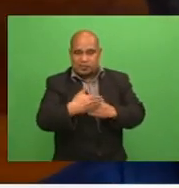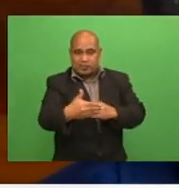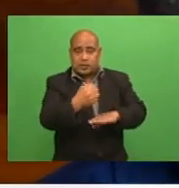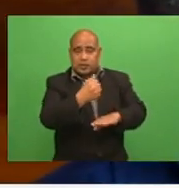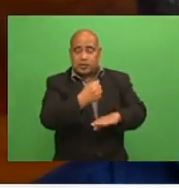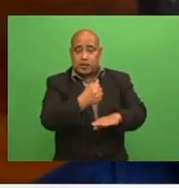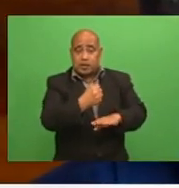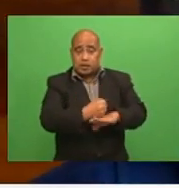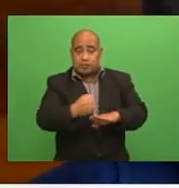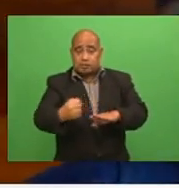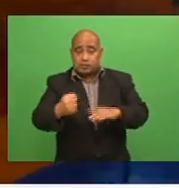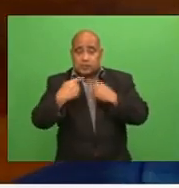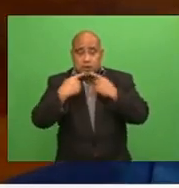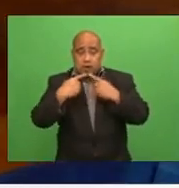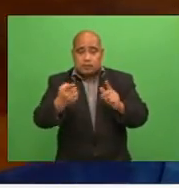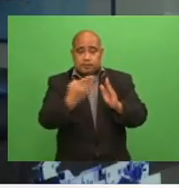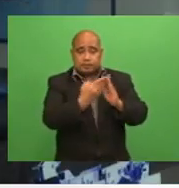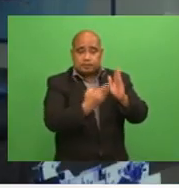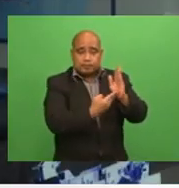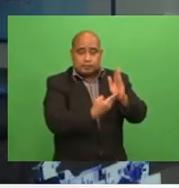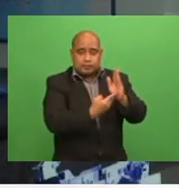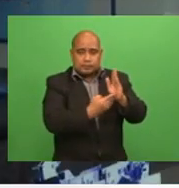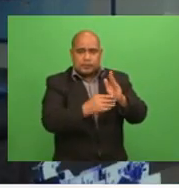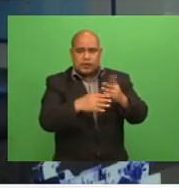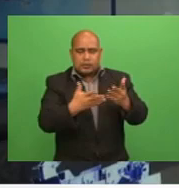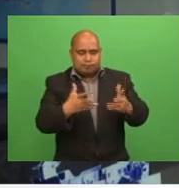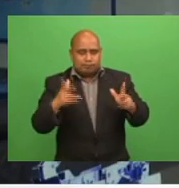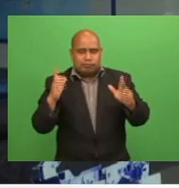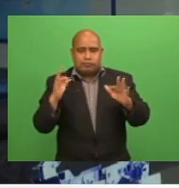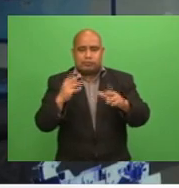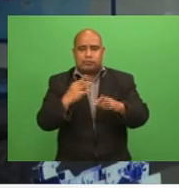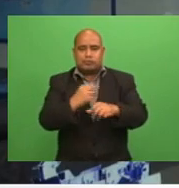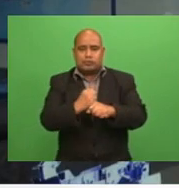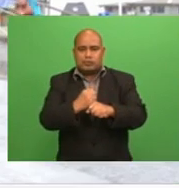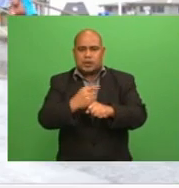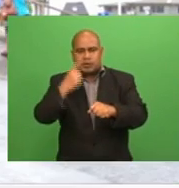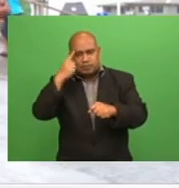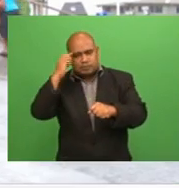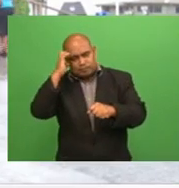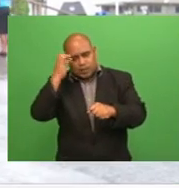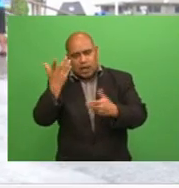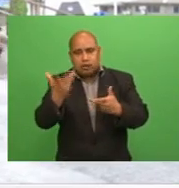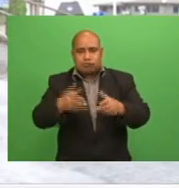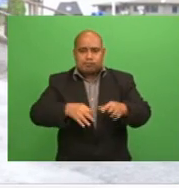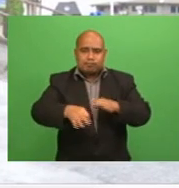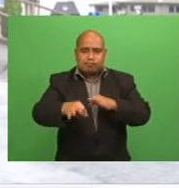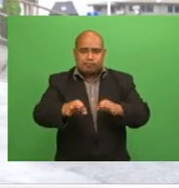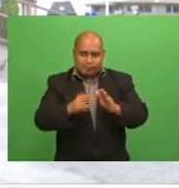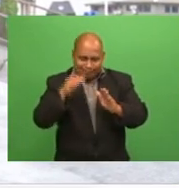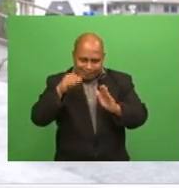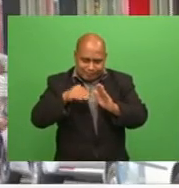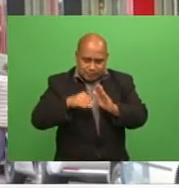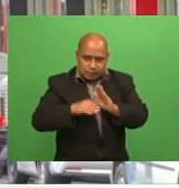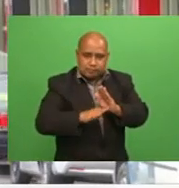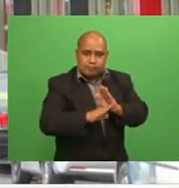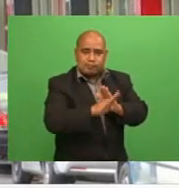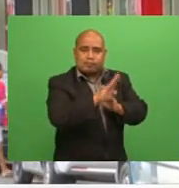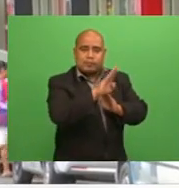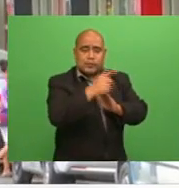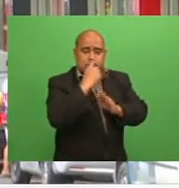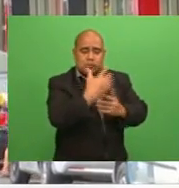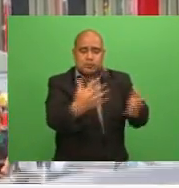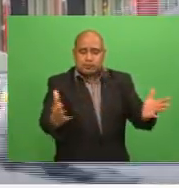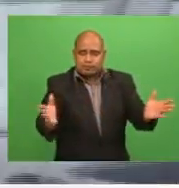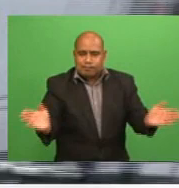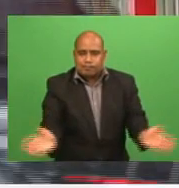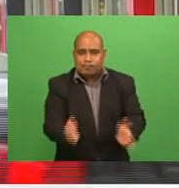into what is expected to be a fiscal plan designed to assist economic recovery. The Fiji Commerce and Employers Federation has